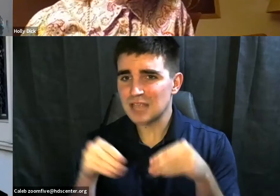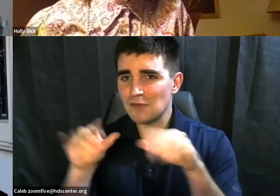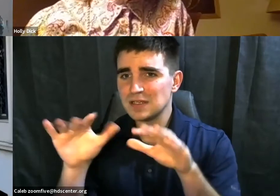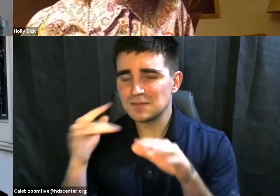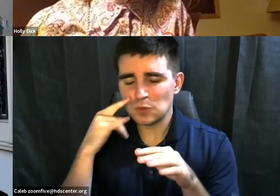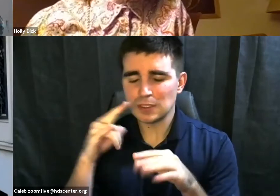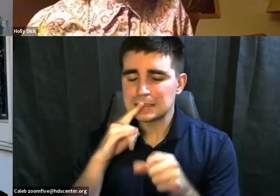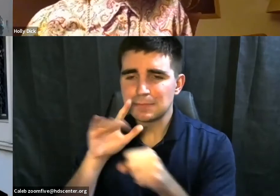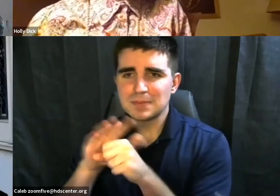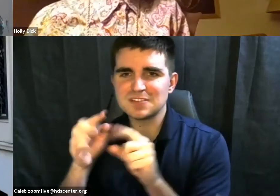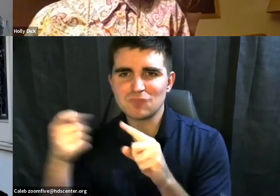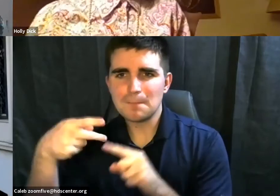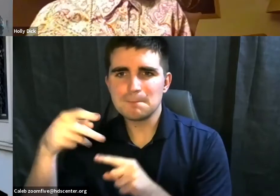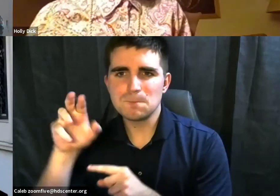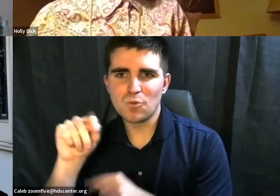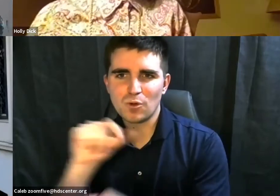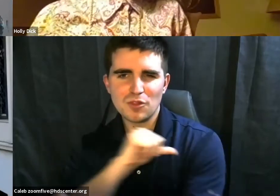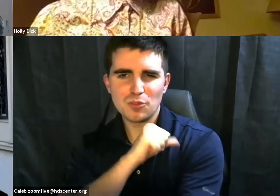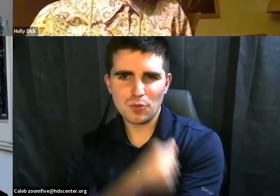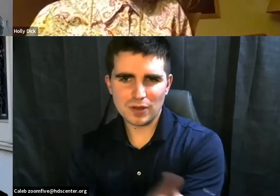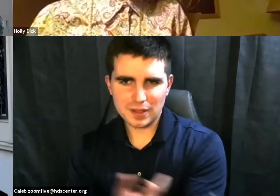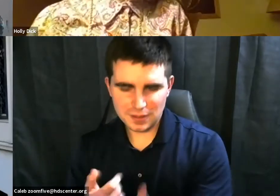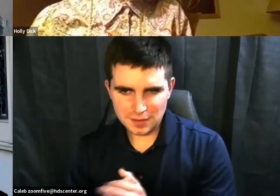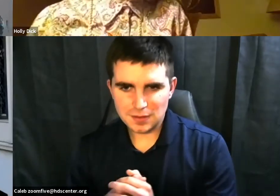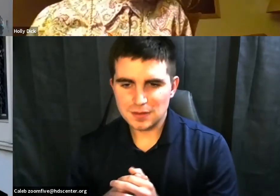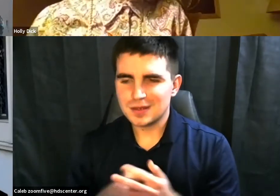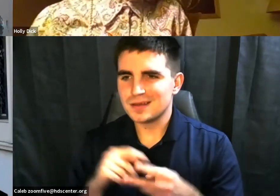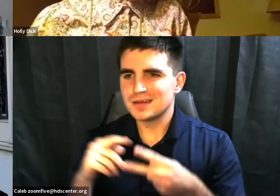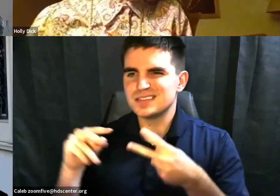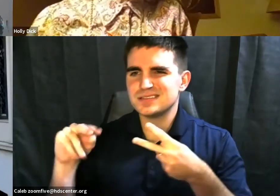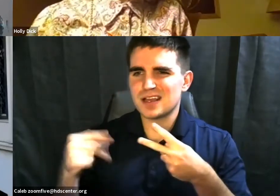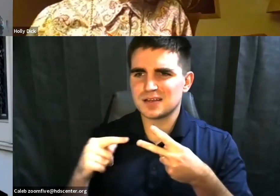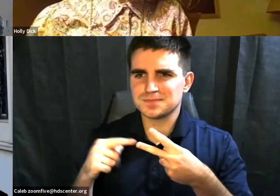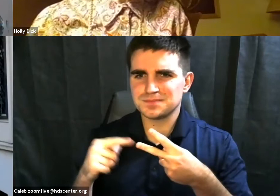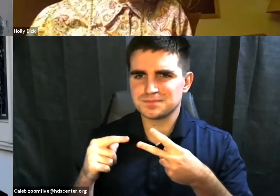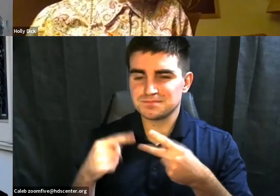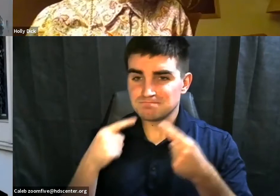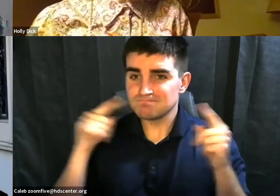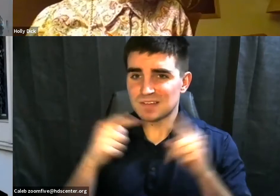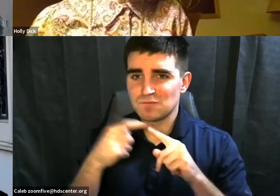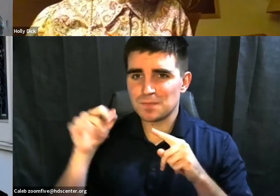Port Authority. And the one thing that I guess the second thing that came out of that was that